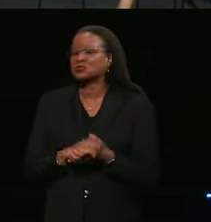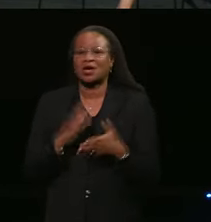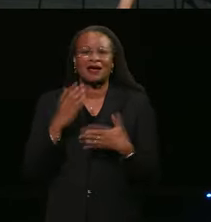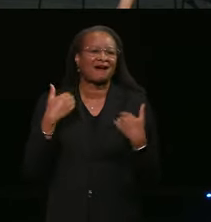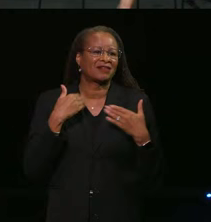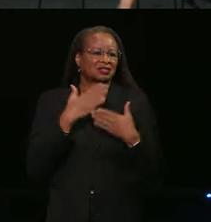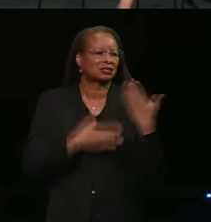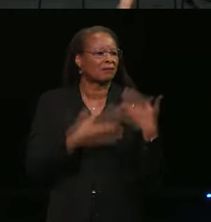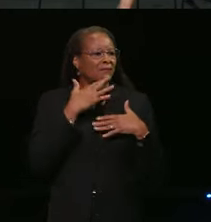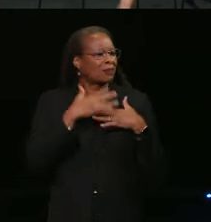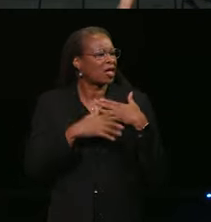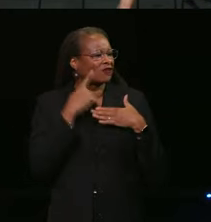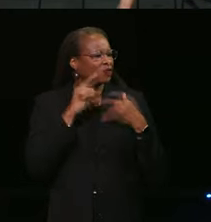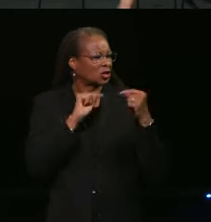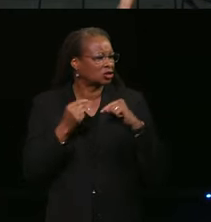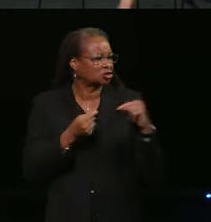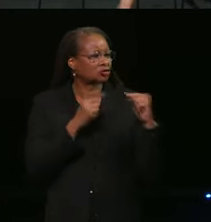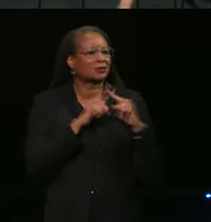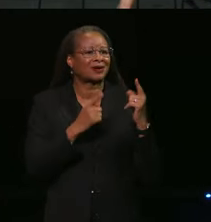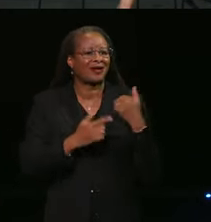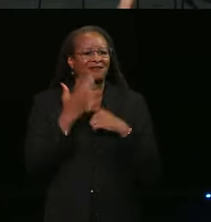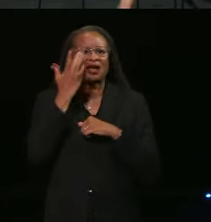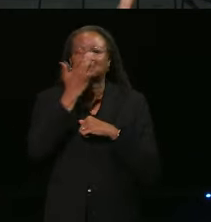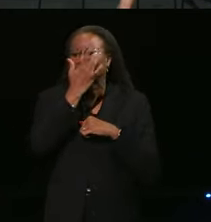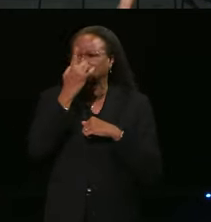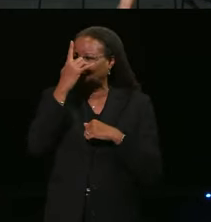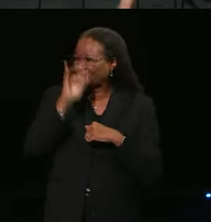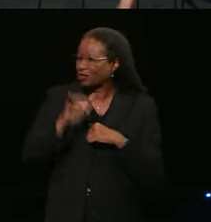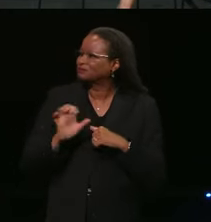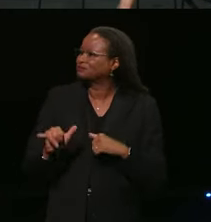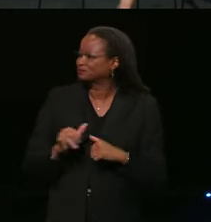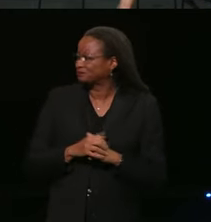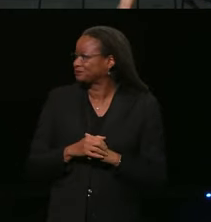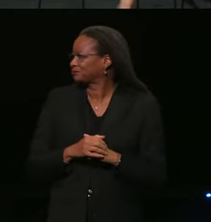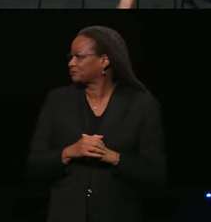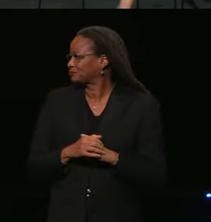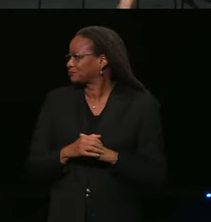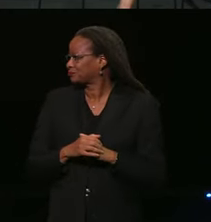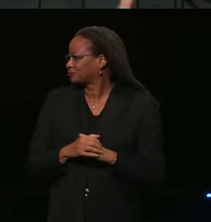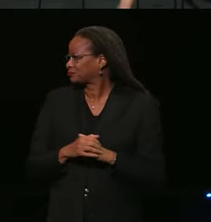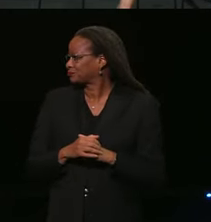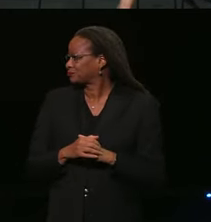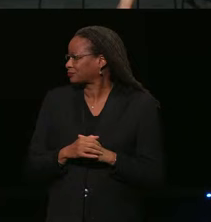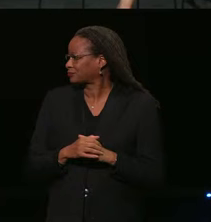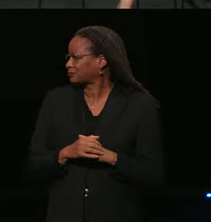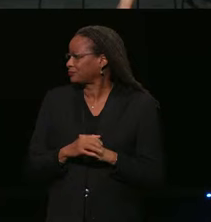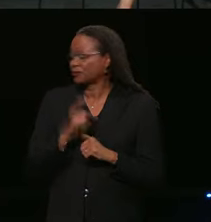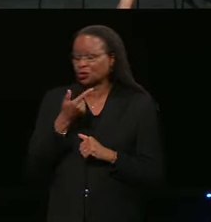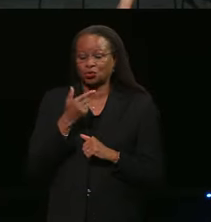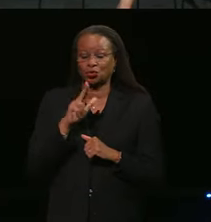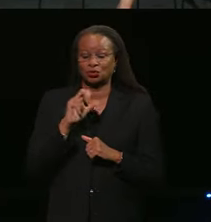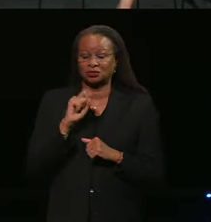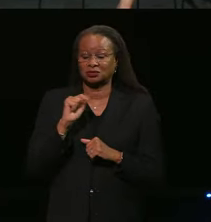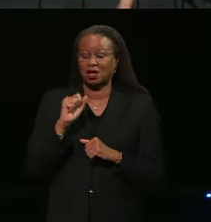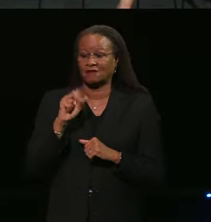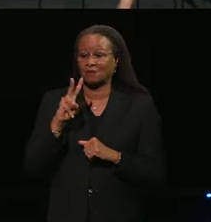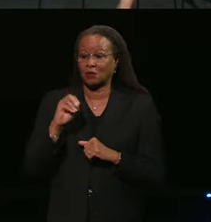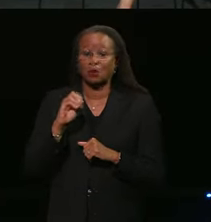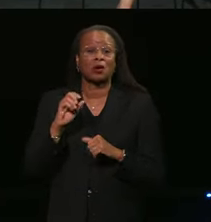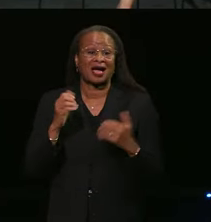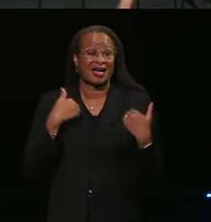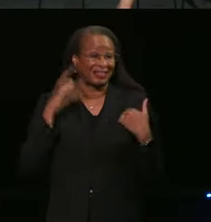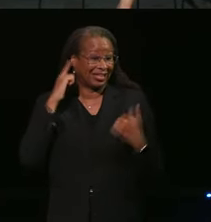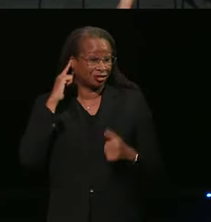know, for the injuries. Yeah, like hemorrhage dots and so forth. Yeah. David, was actually there? Actually, in Gustavo, he was wearing the ears, and he was